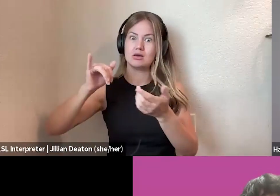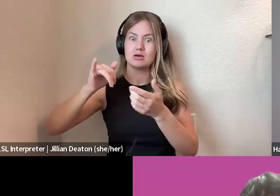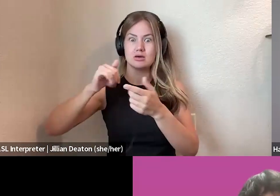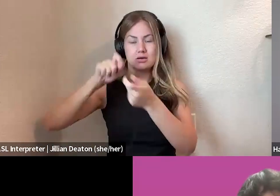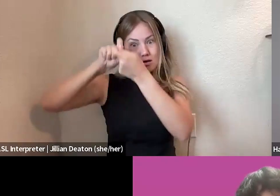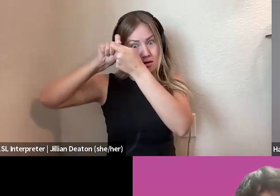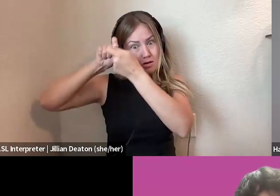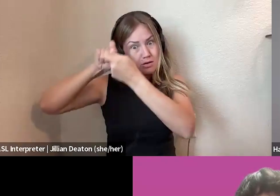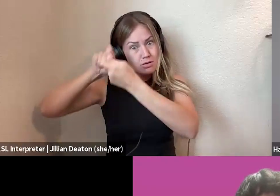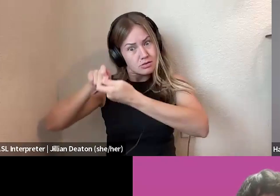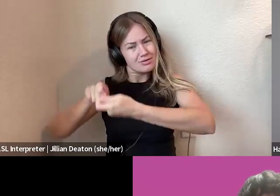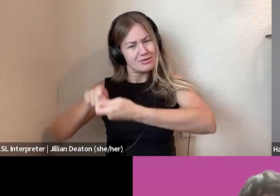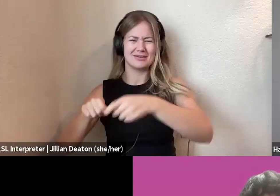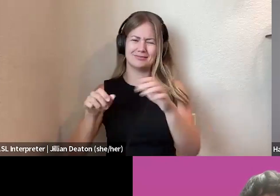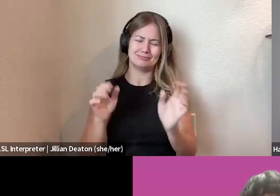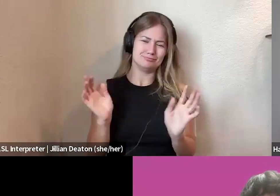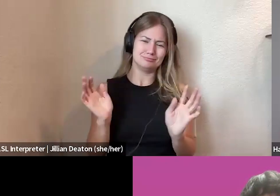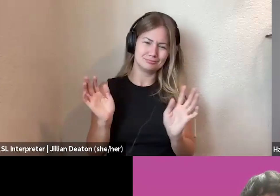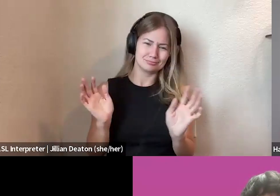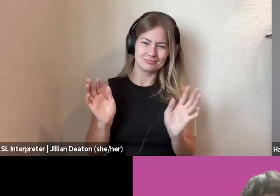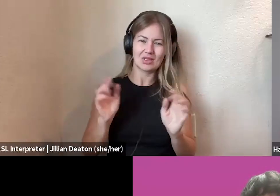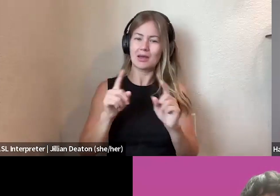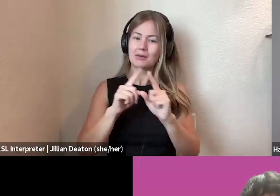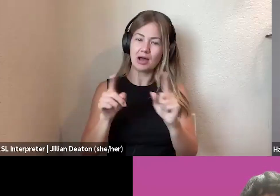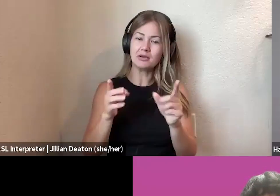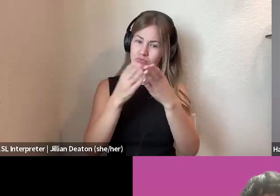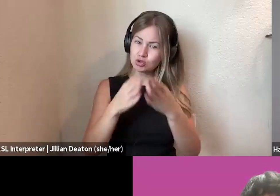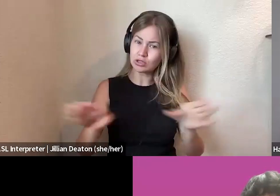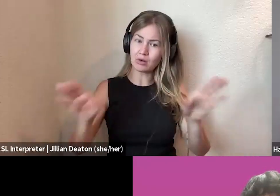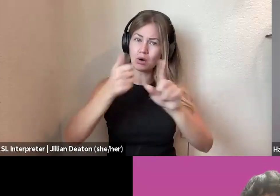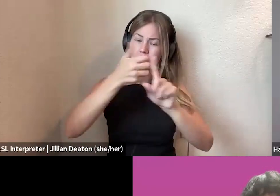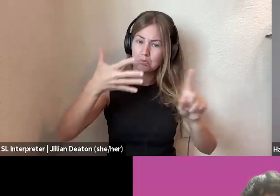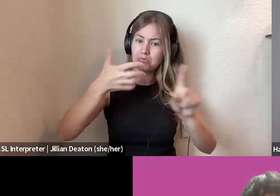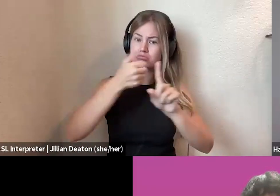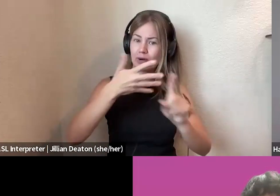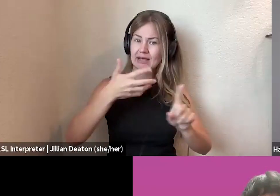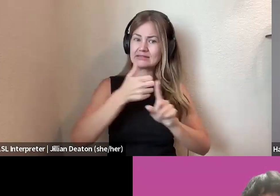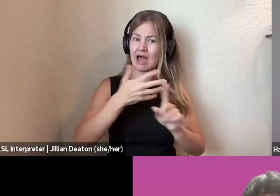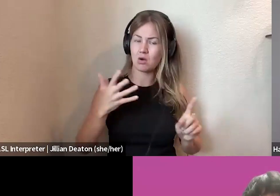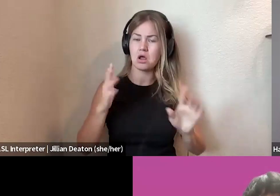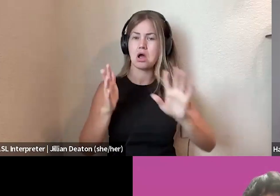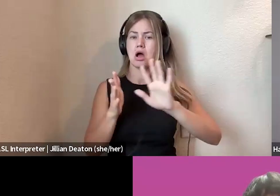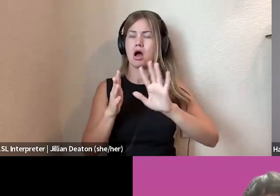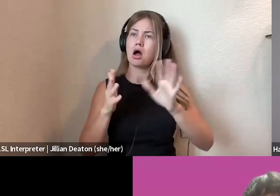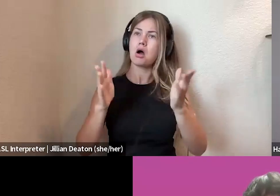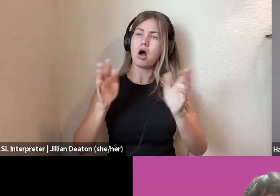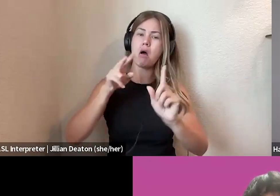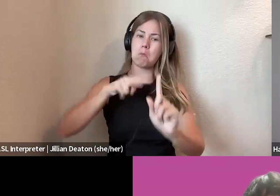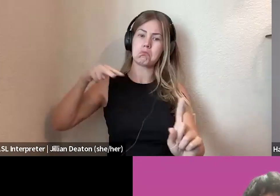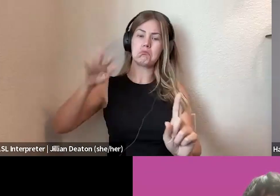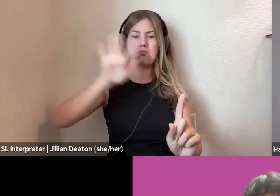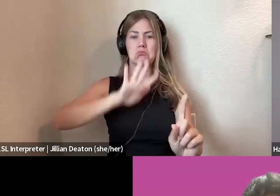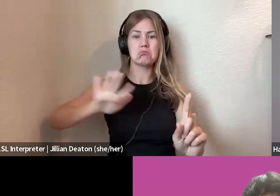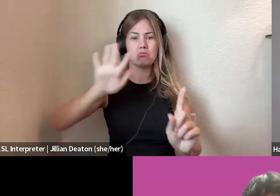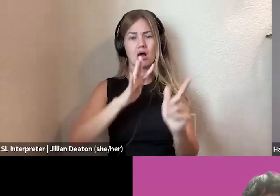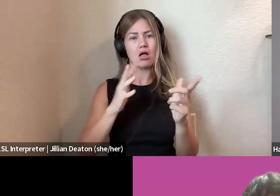like a technical grant. But I think the general idea is that I know this, it should make sense that the costs are proportionate to the work, that